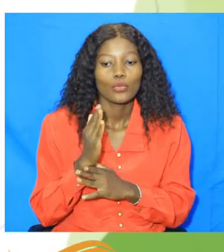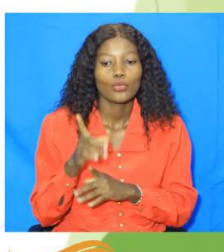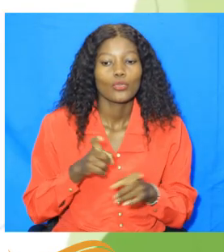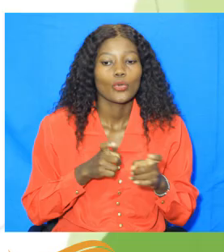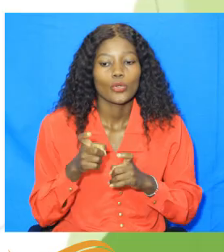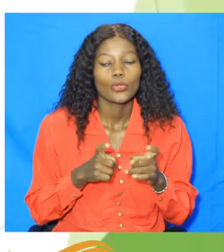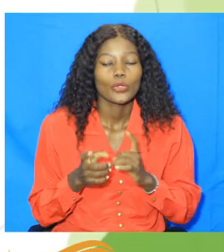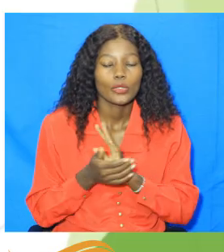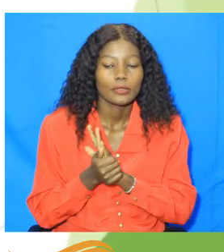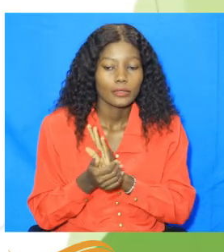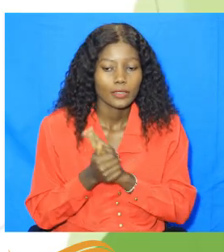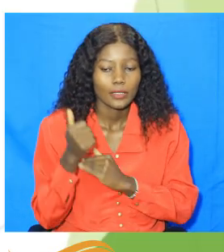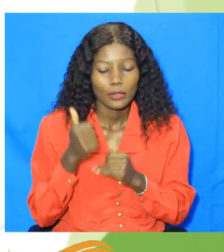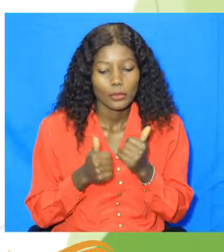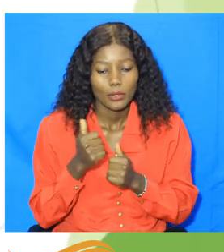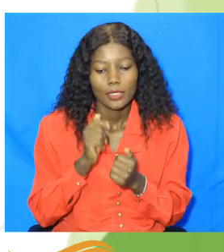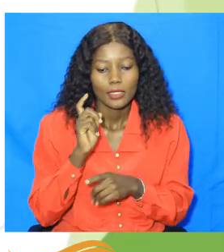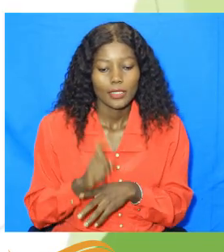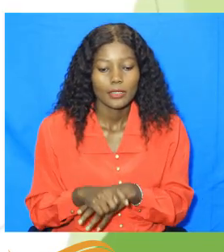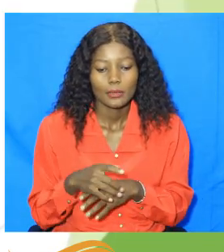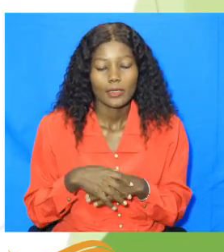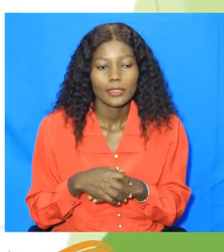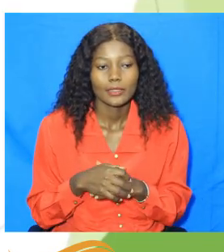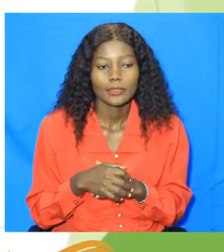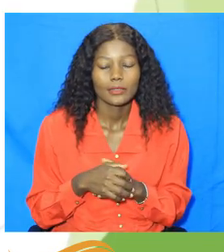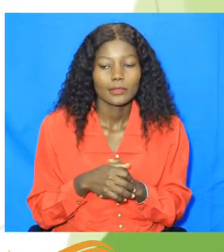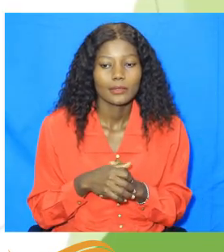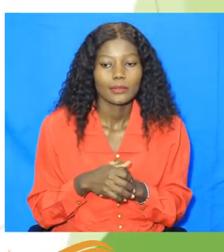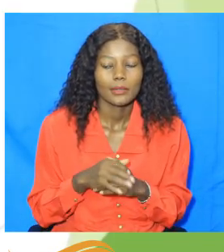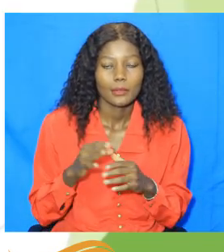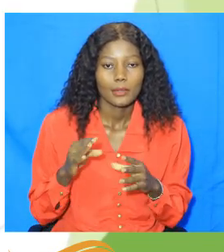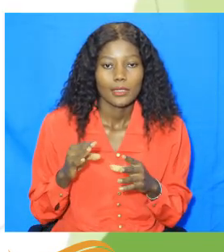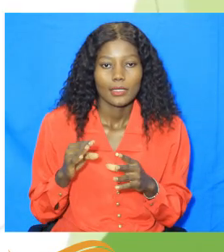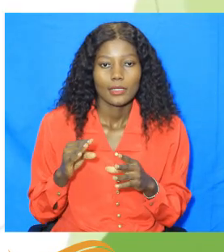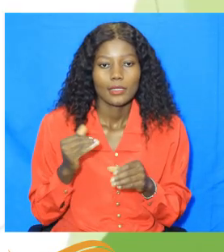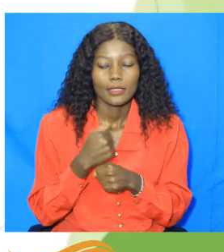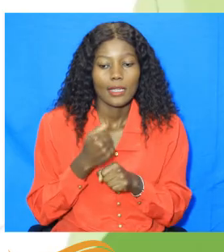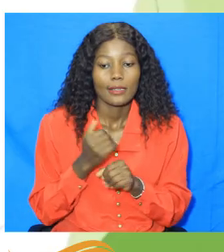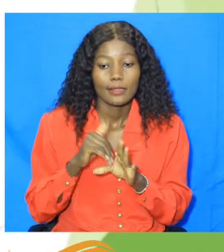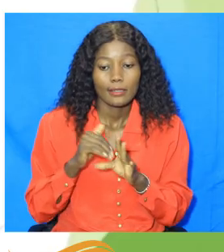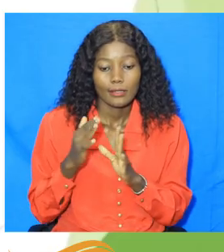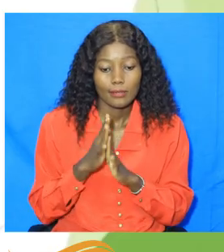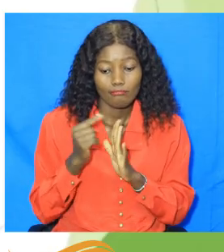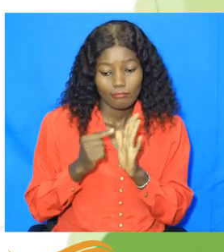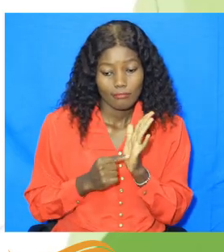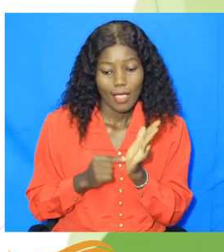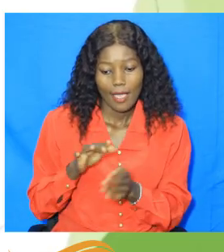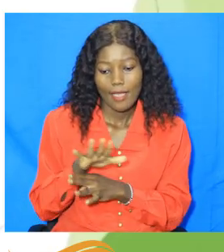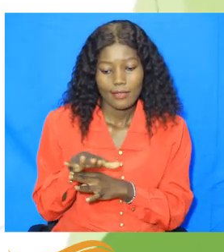have to be delivered to scoring areas. So